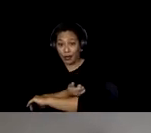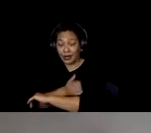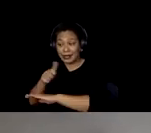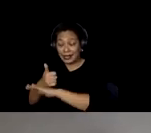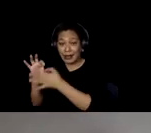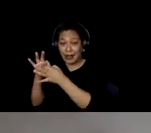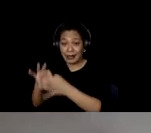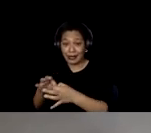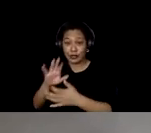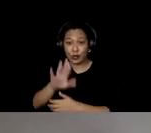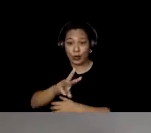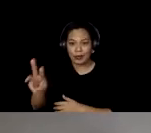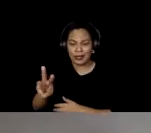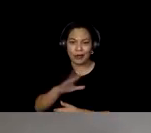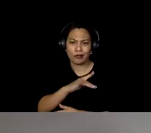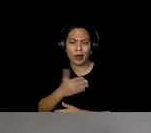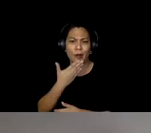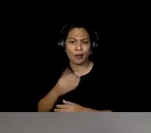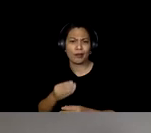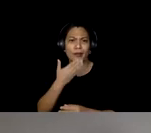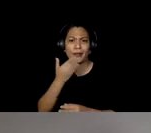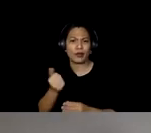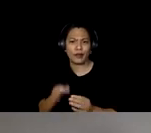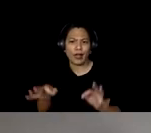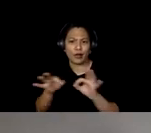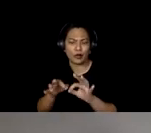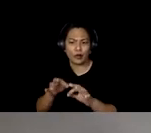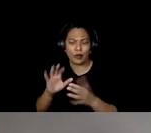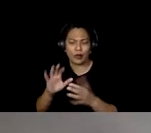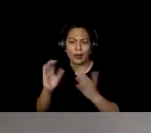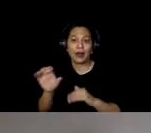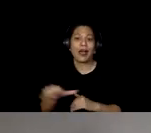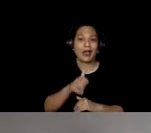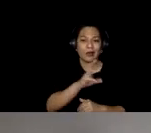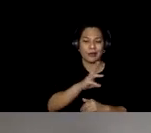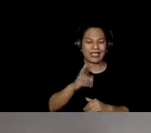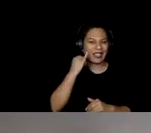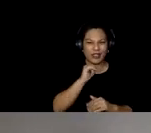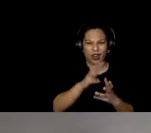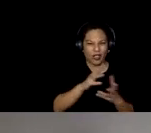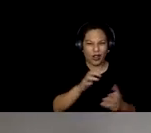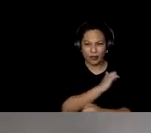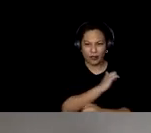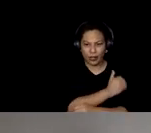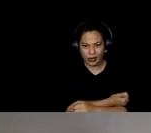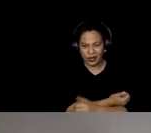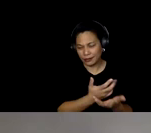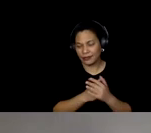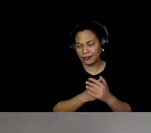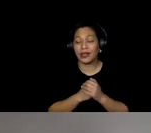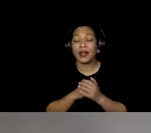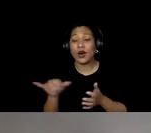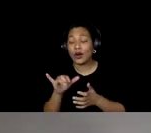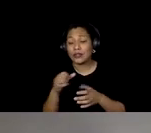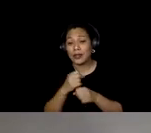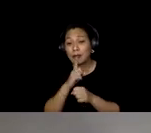you know, links from a random web page that doesn't have very much influence. You also want to make sure that you're